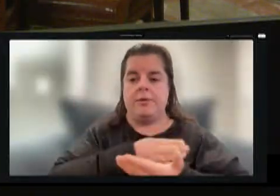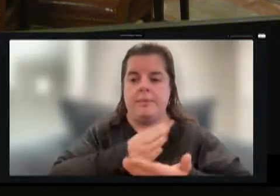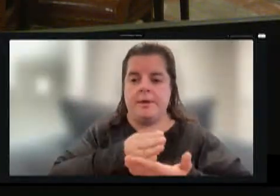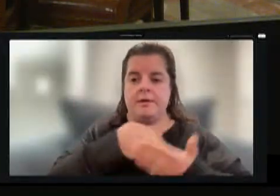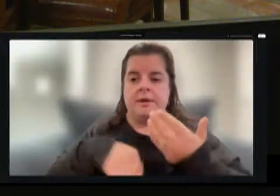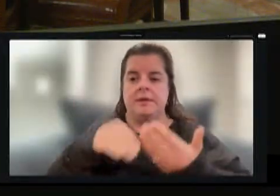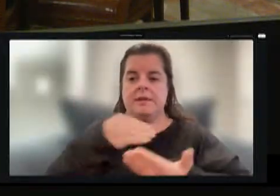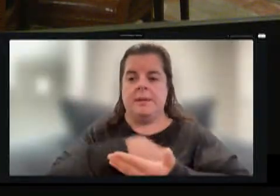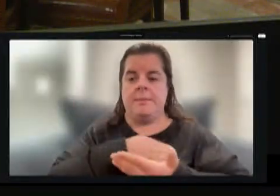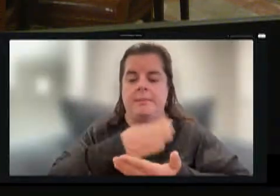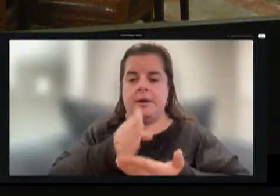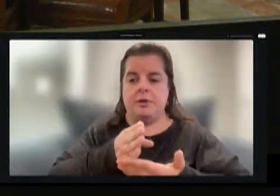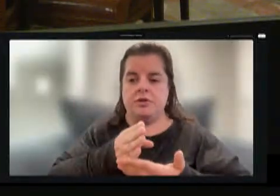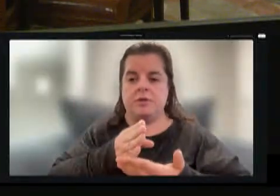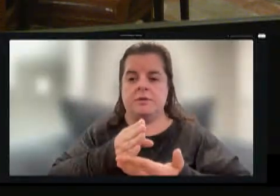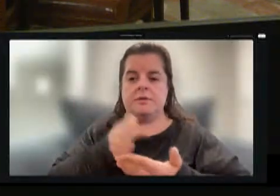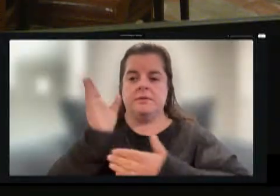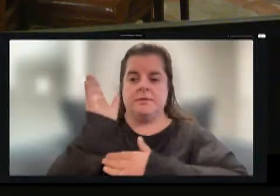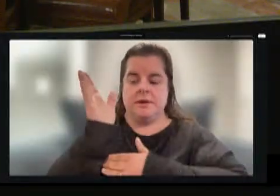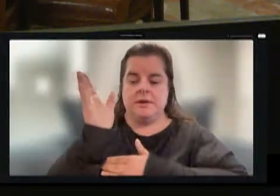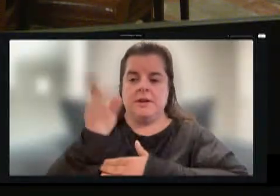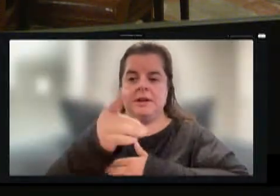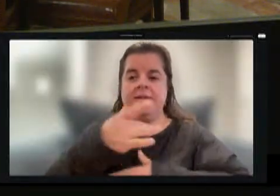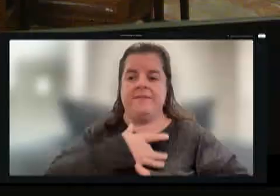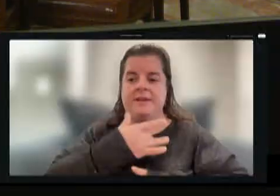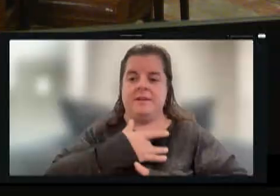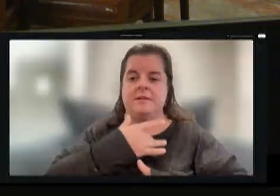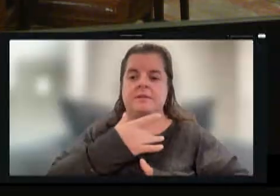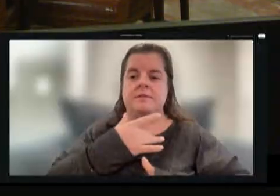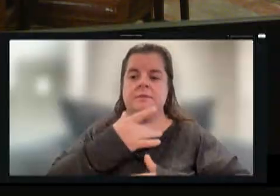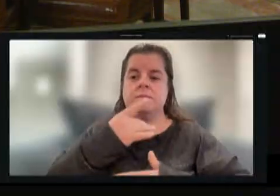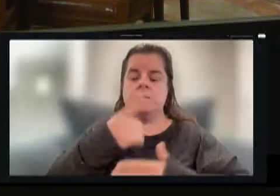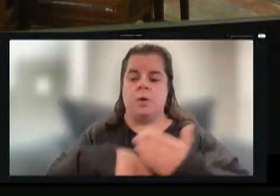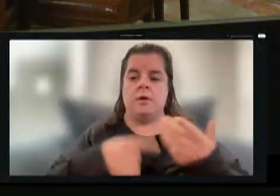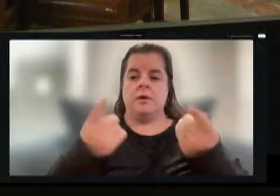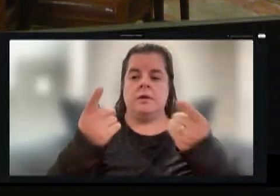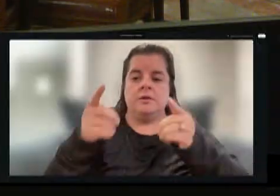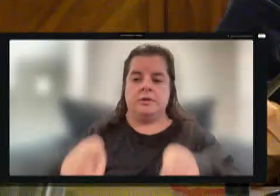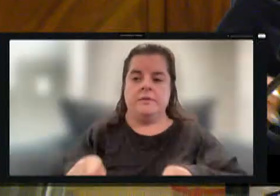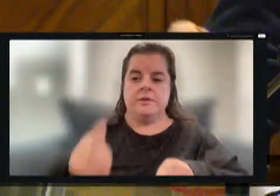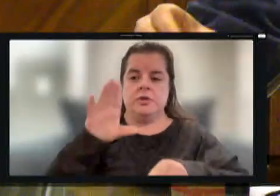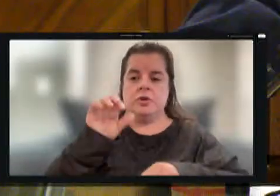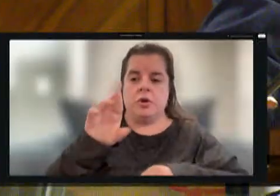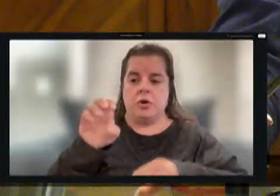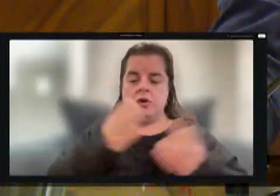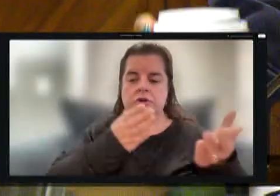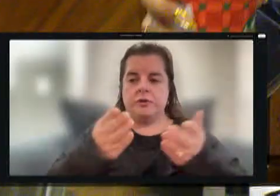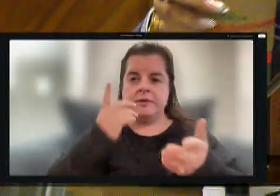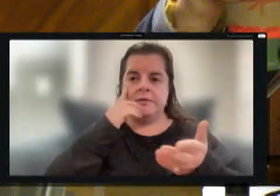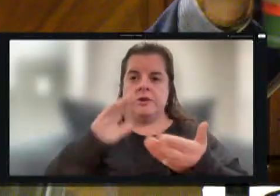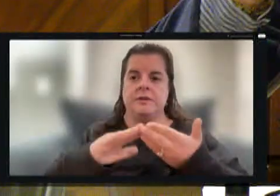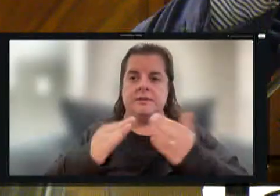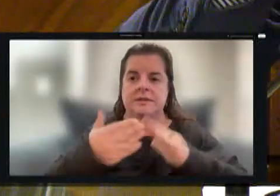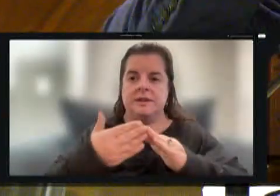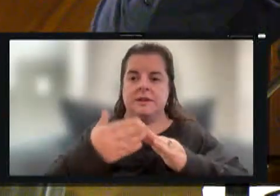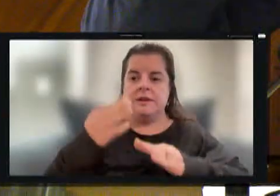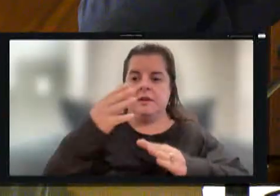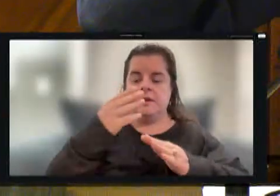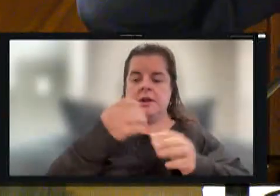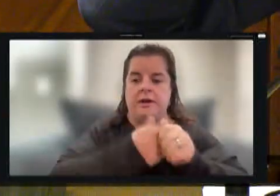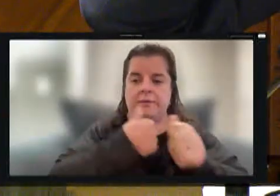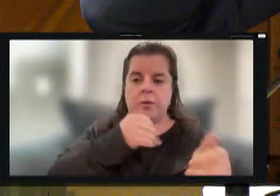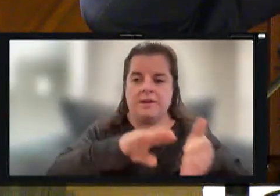address, saying that, he feels this is what delivers the core services for the city, avoids layoffs and avoids a tax